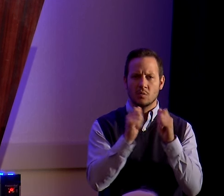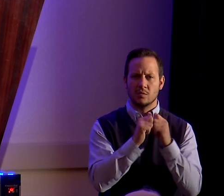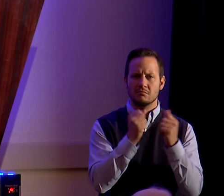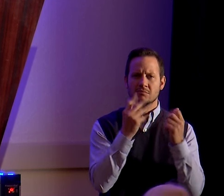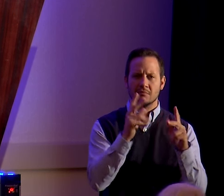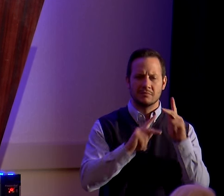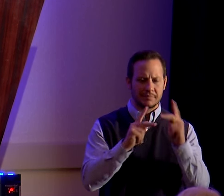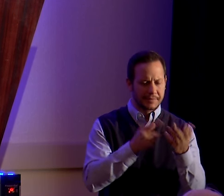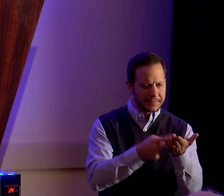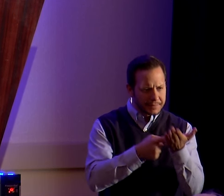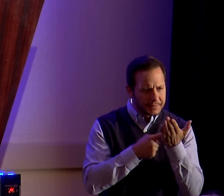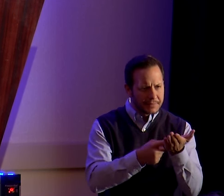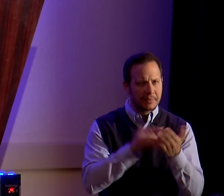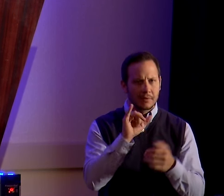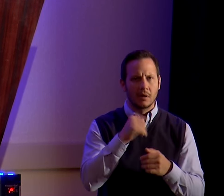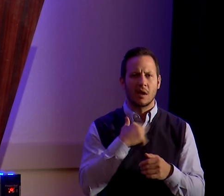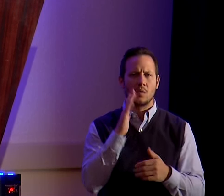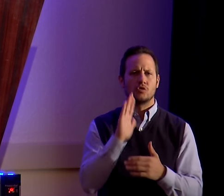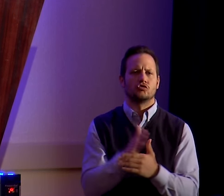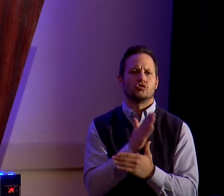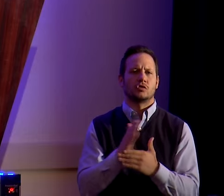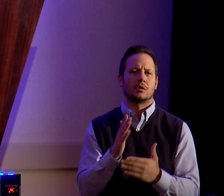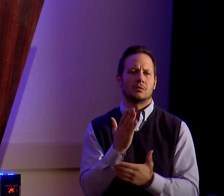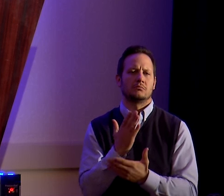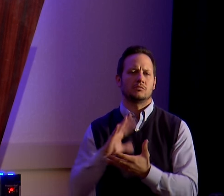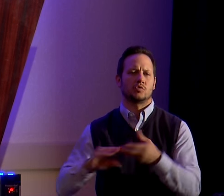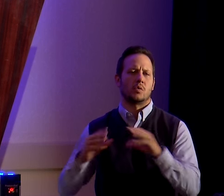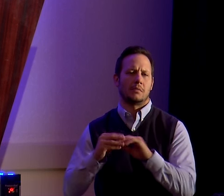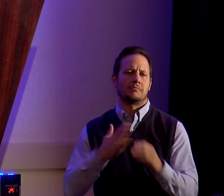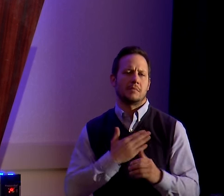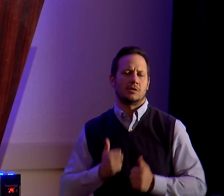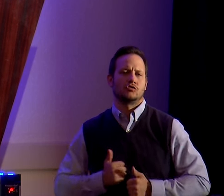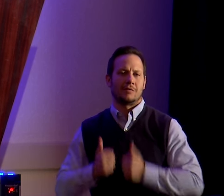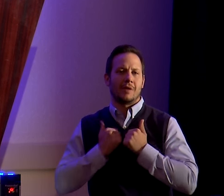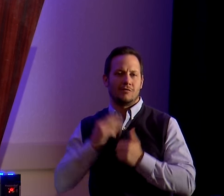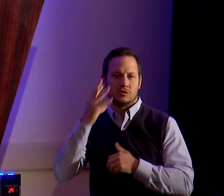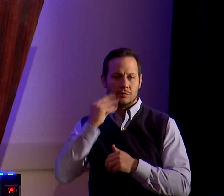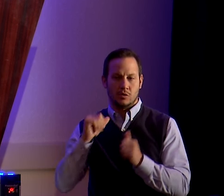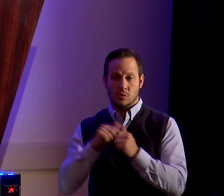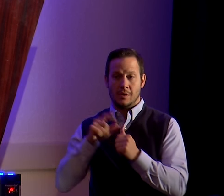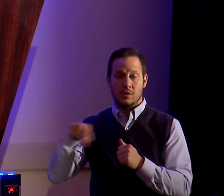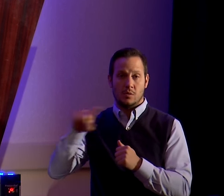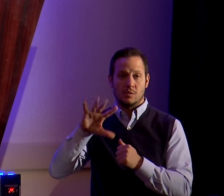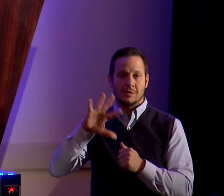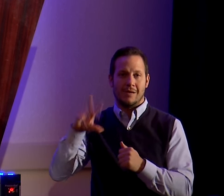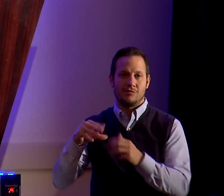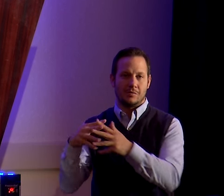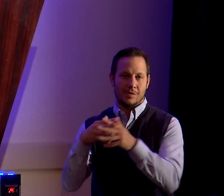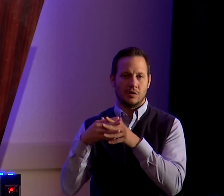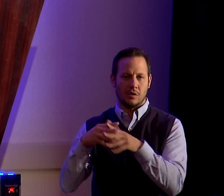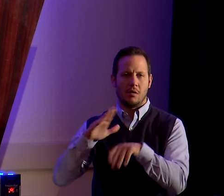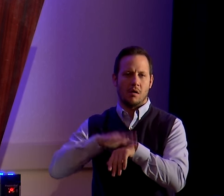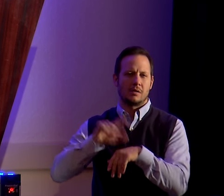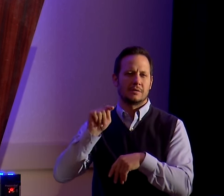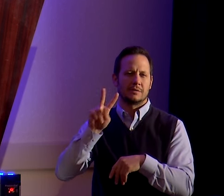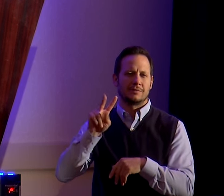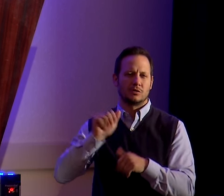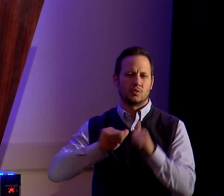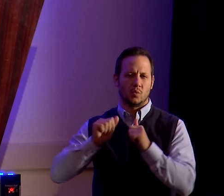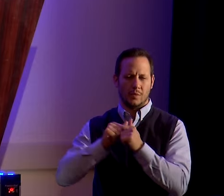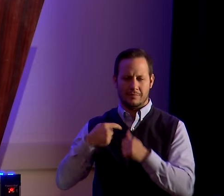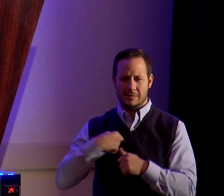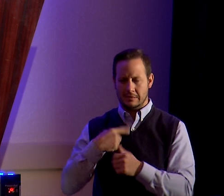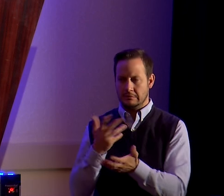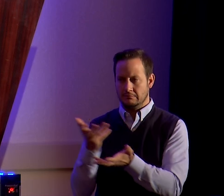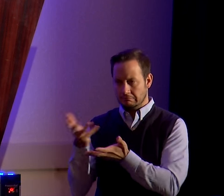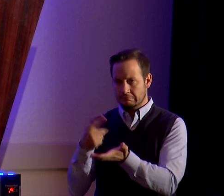I'll share with you some story of my survivor experience with some of the African Americans who were on the show with me. And I'm glad